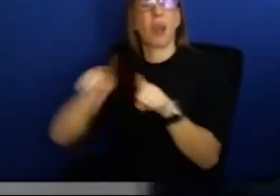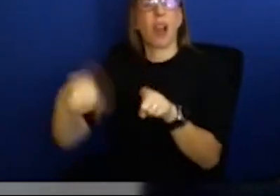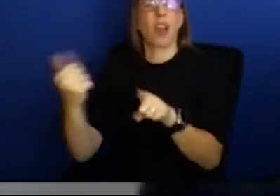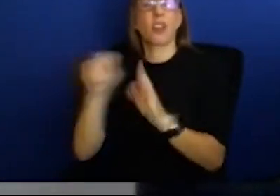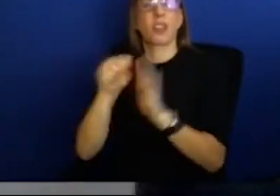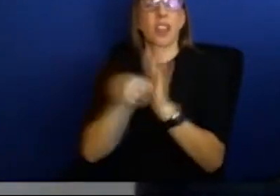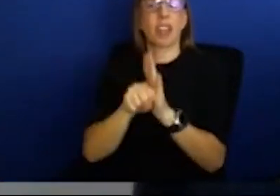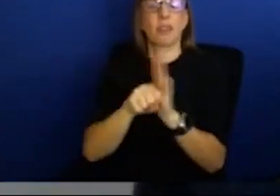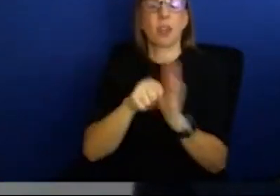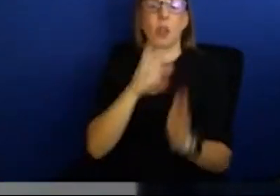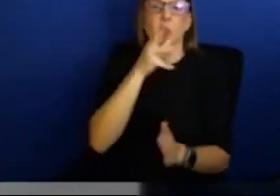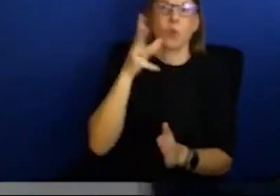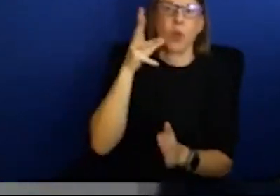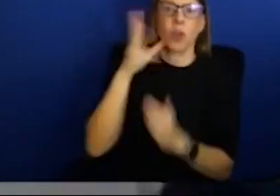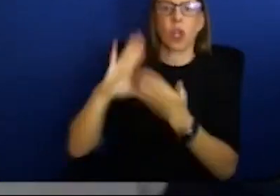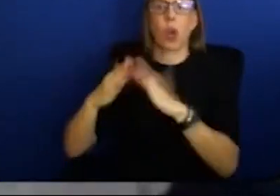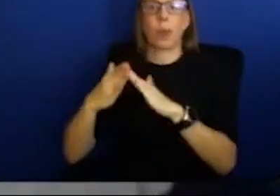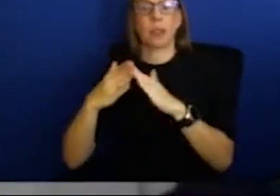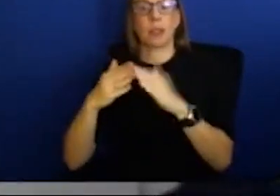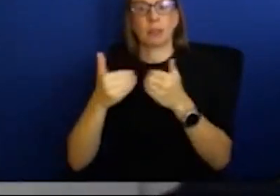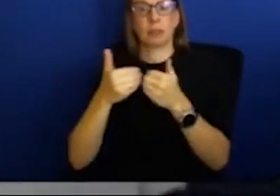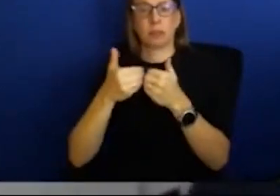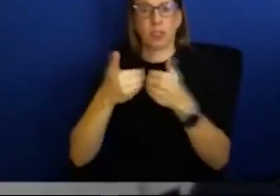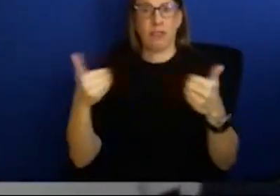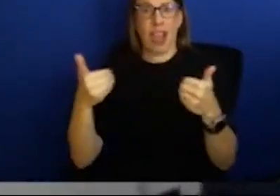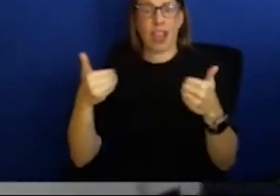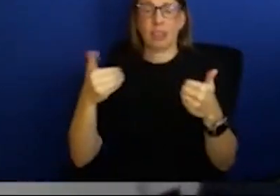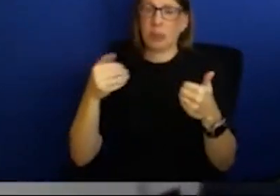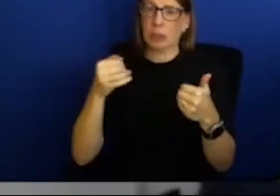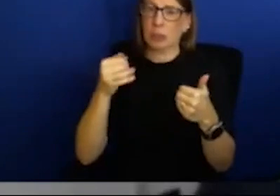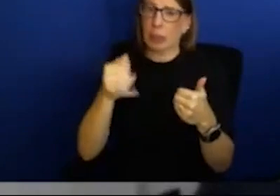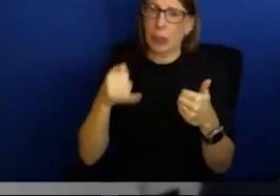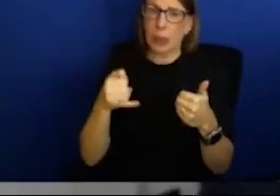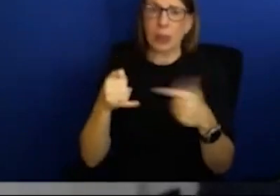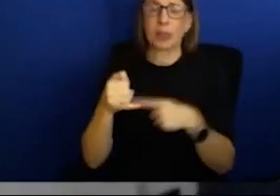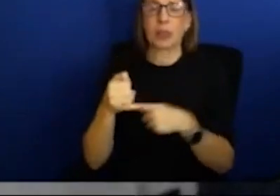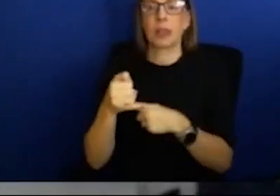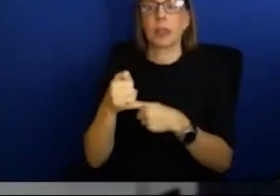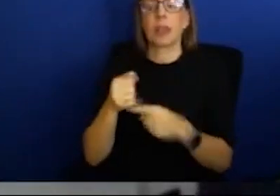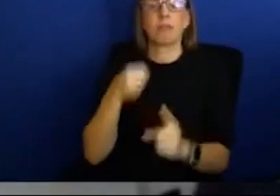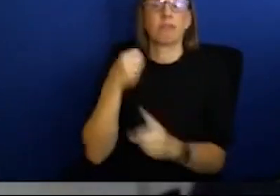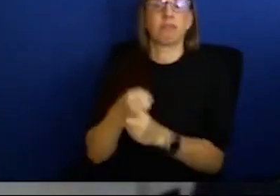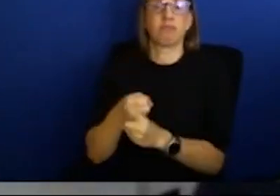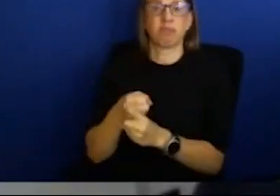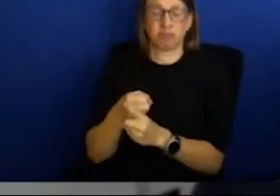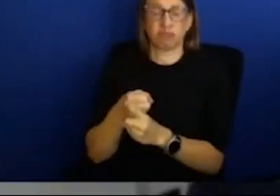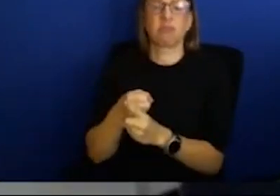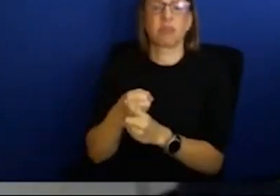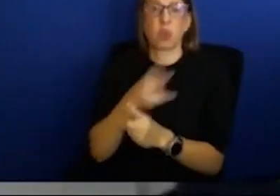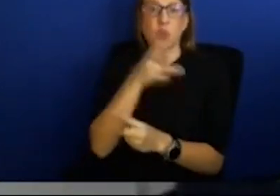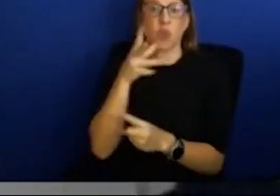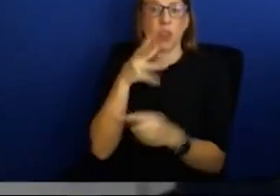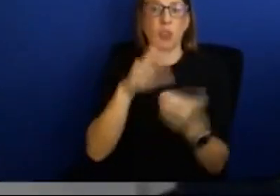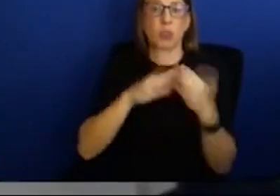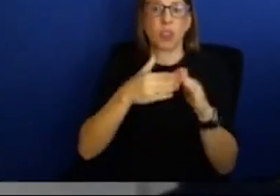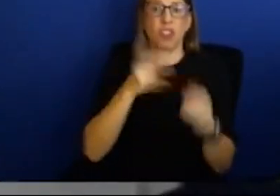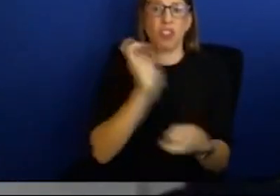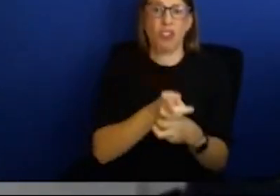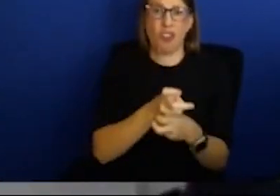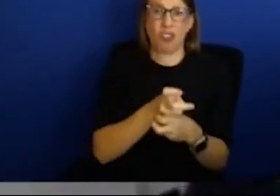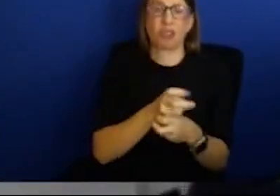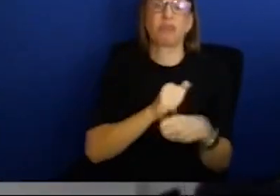rural versus urban divide is that the pandemic is hitting rural communities particularly hard. And some of that has to do